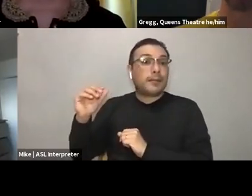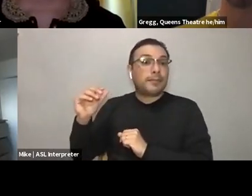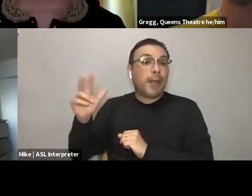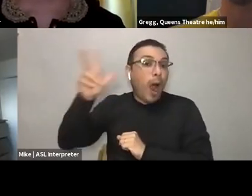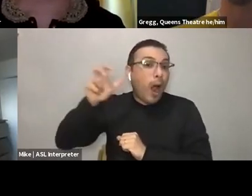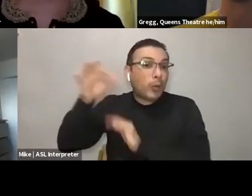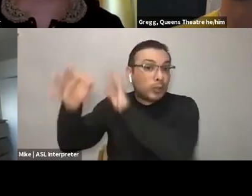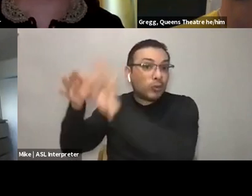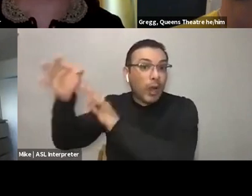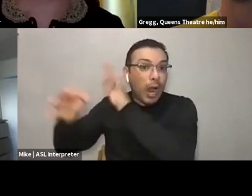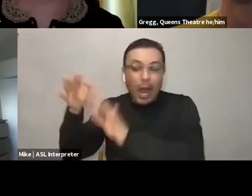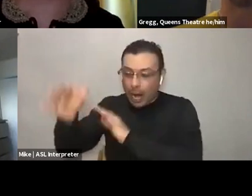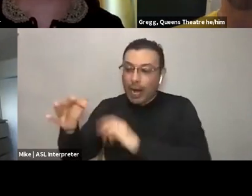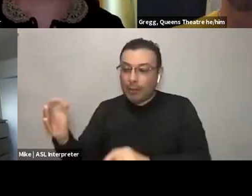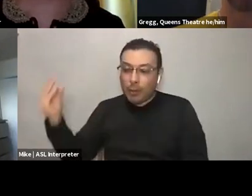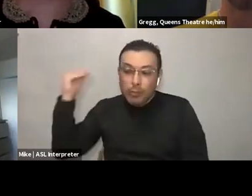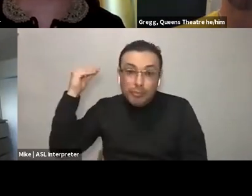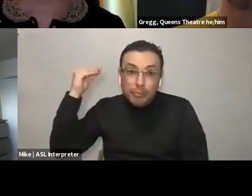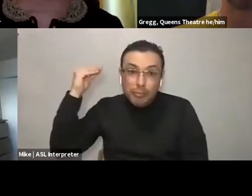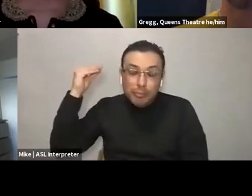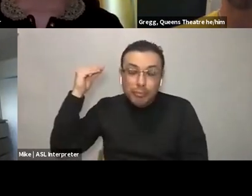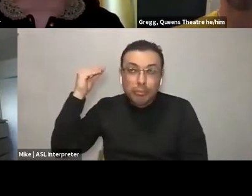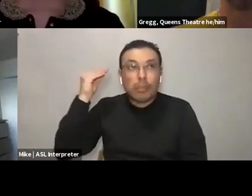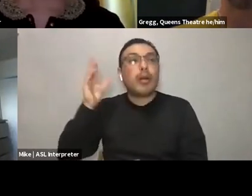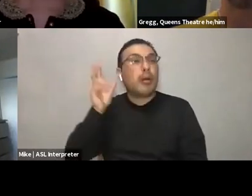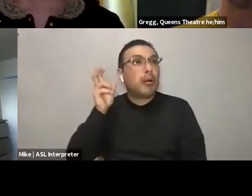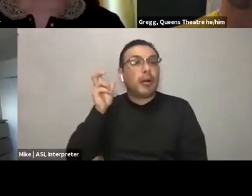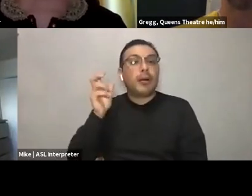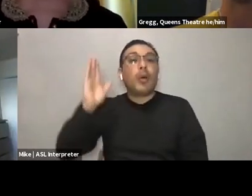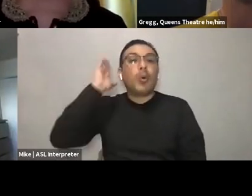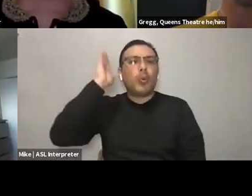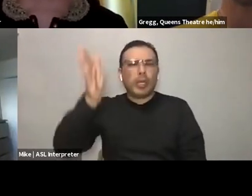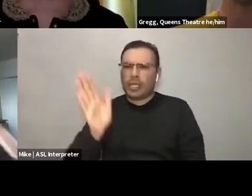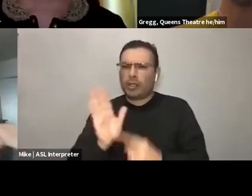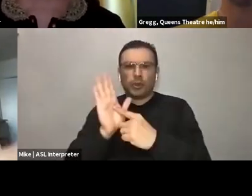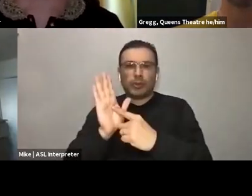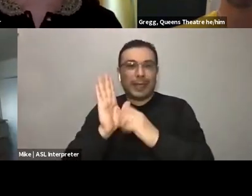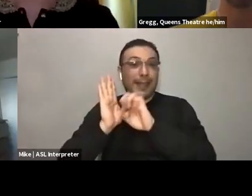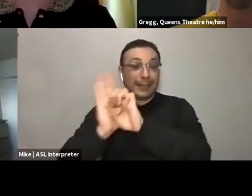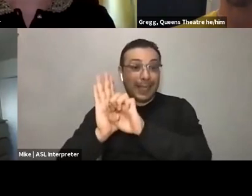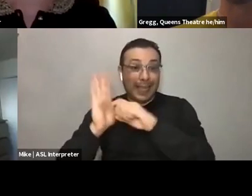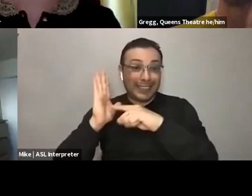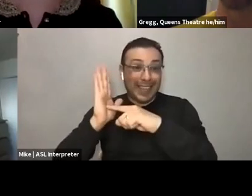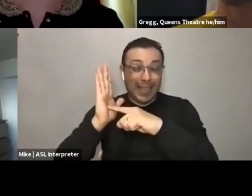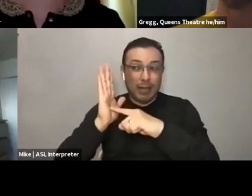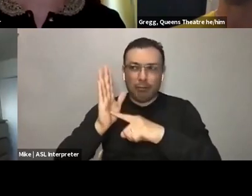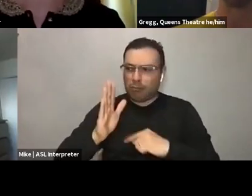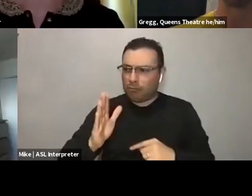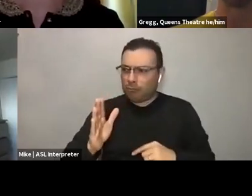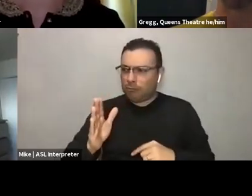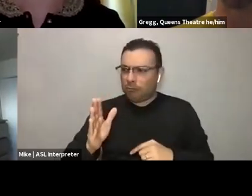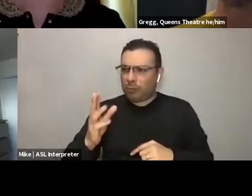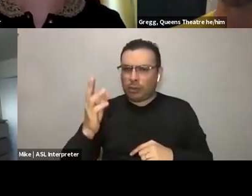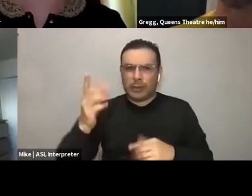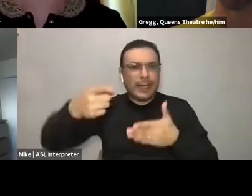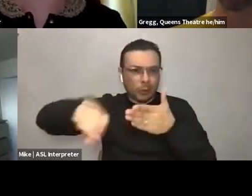being fed in. Um, we are going to have a presentation of those scenes on Tuesday, on Monday of next week. Um, but, and what we're